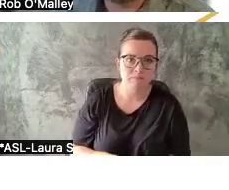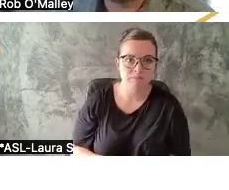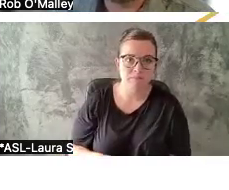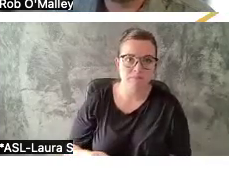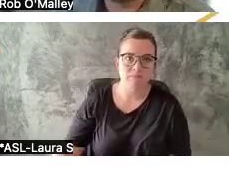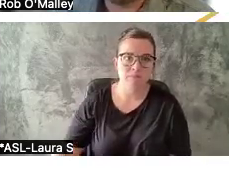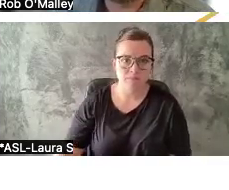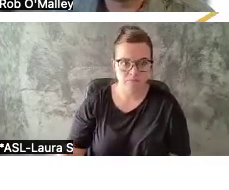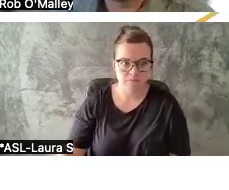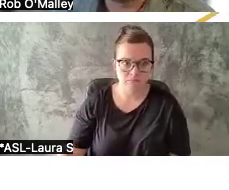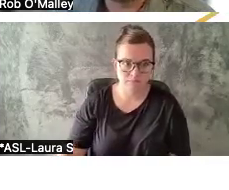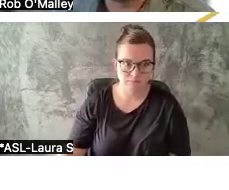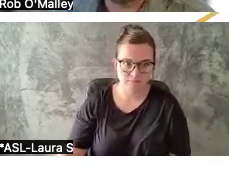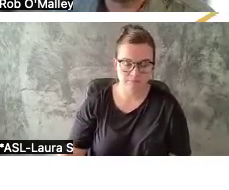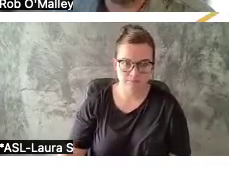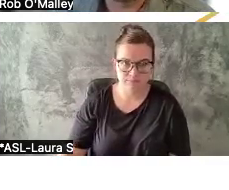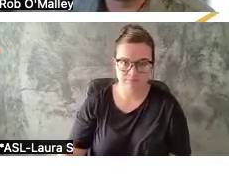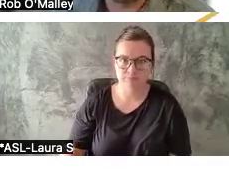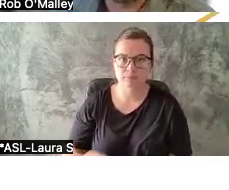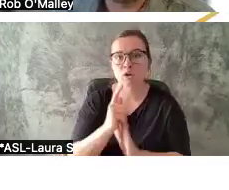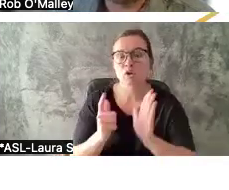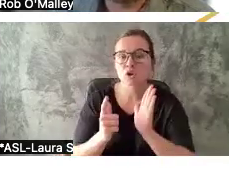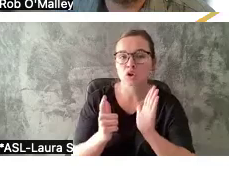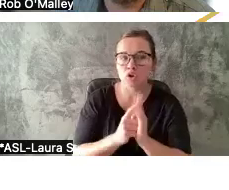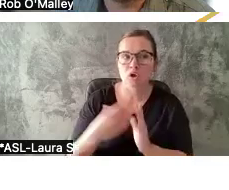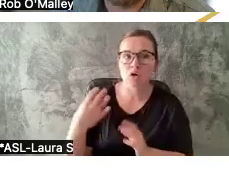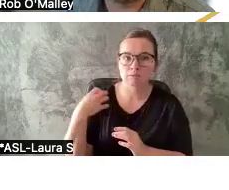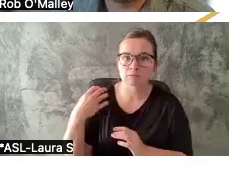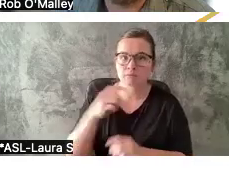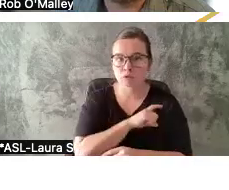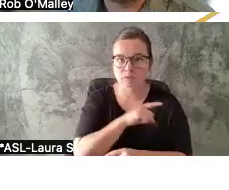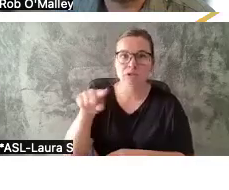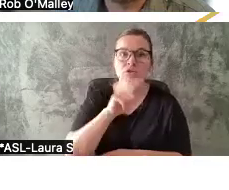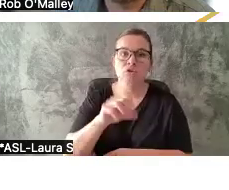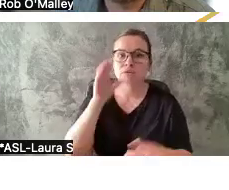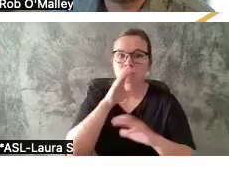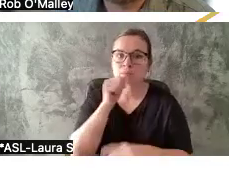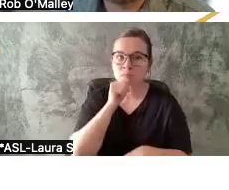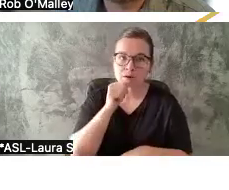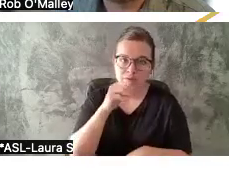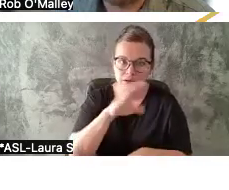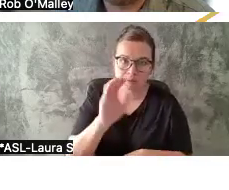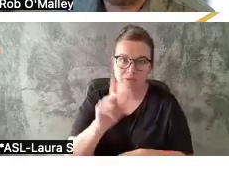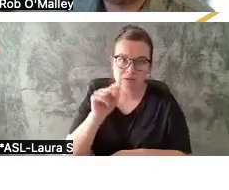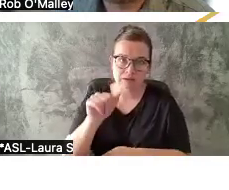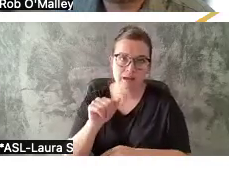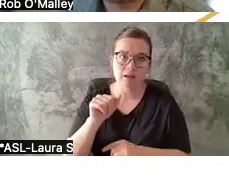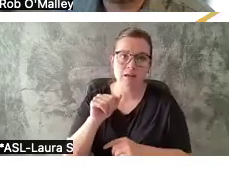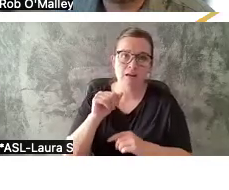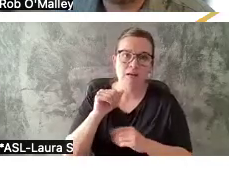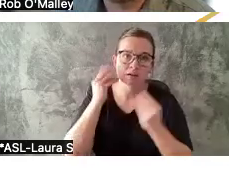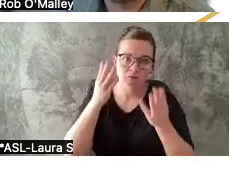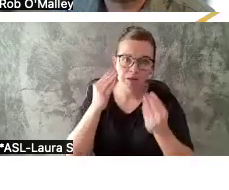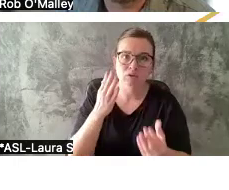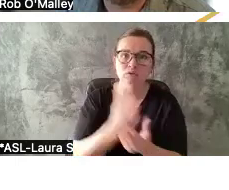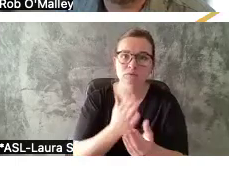So law enforcement should be able to search private companies' DNA databases, so private information in private hands